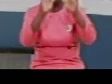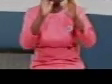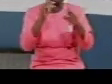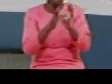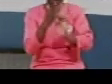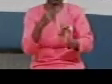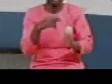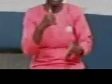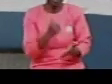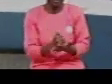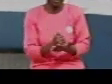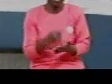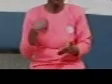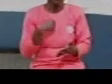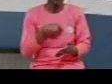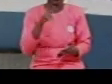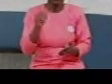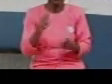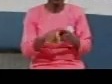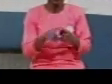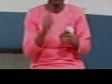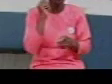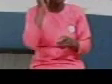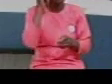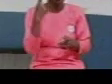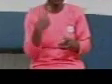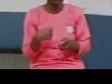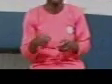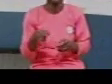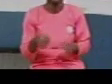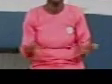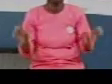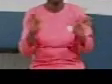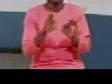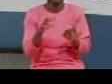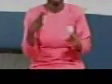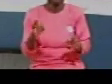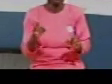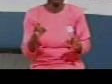And we need to understand the significance of today.